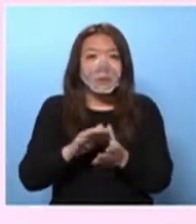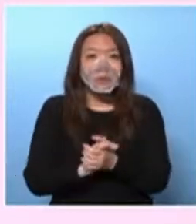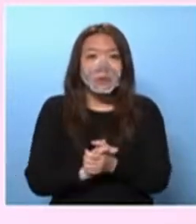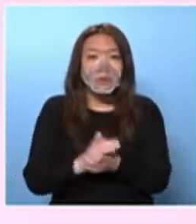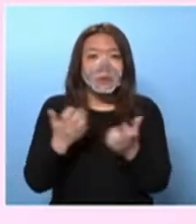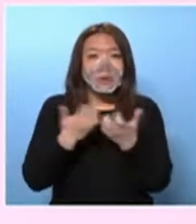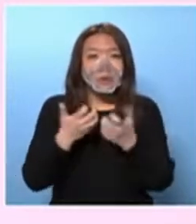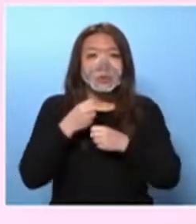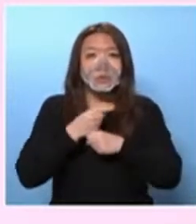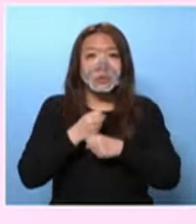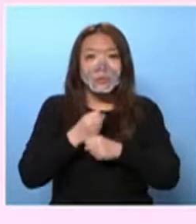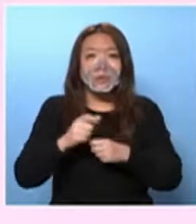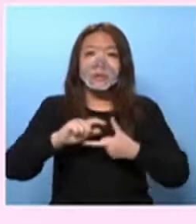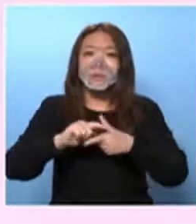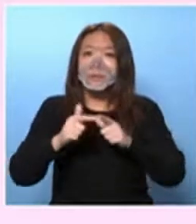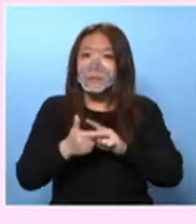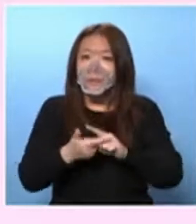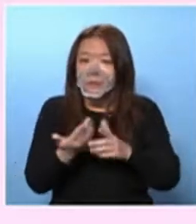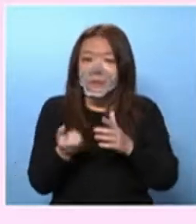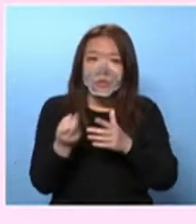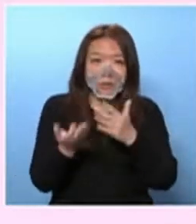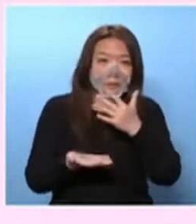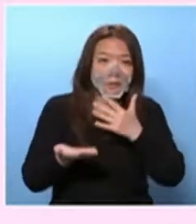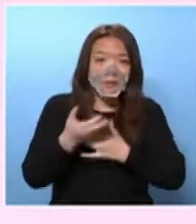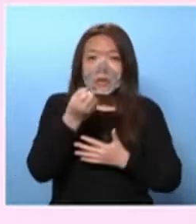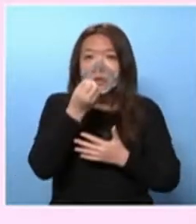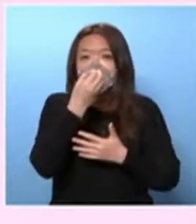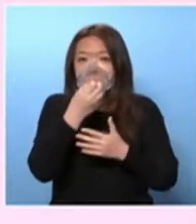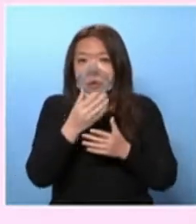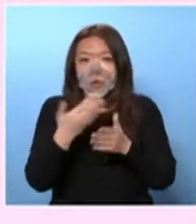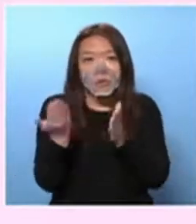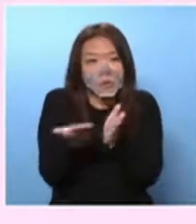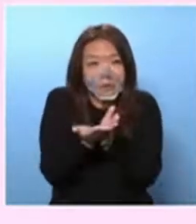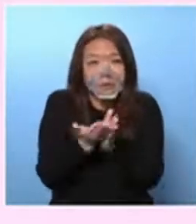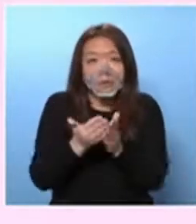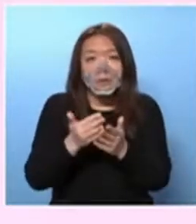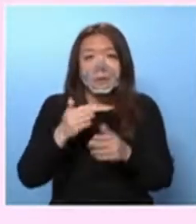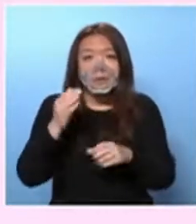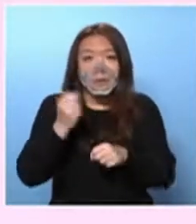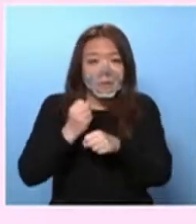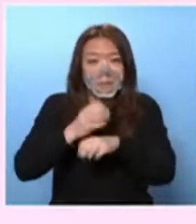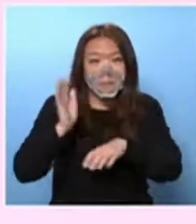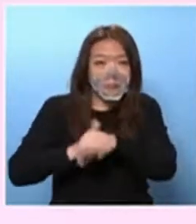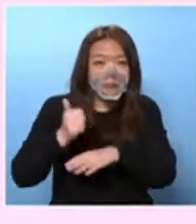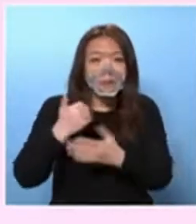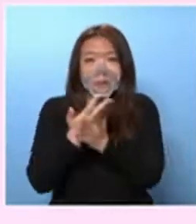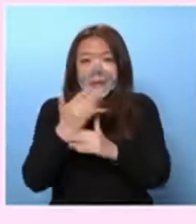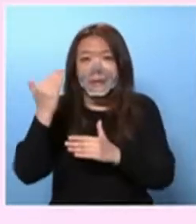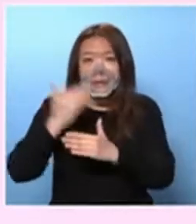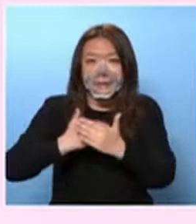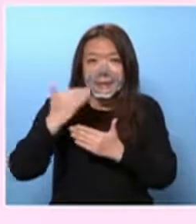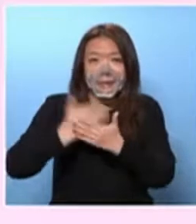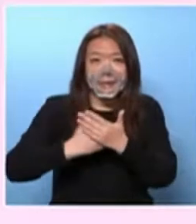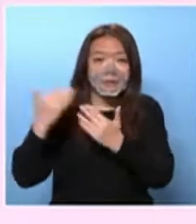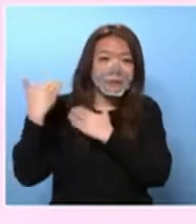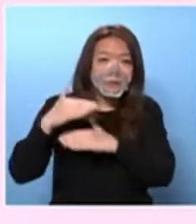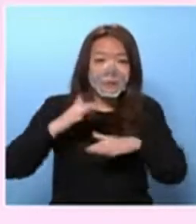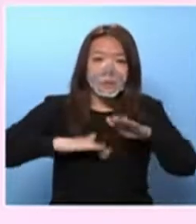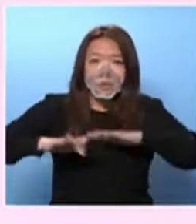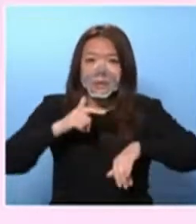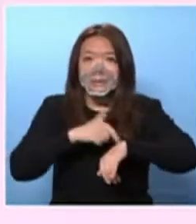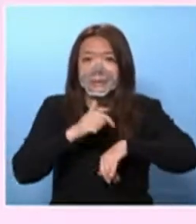port, including further enhancing port efficiency and reducing cargo handling time and costs with the use of a digitalized